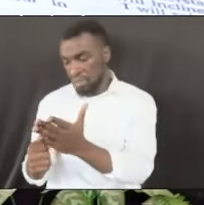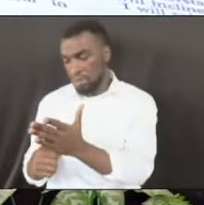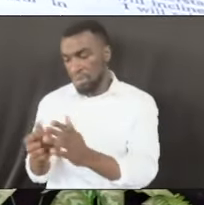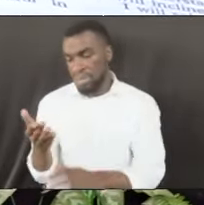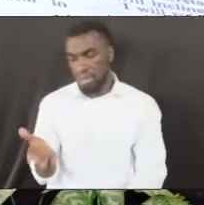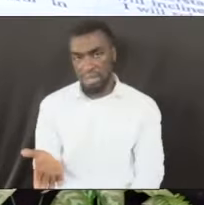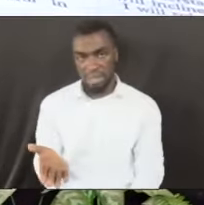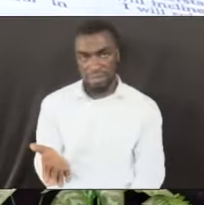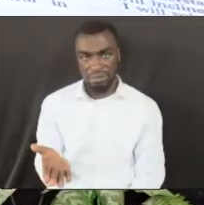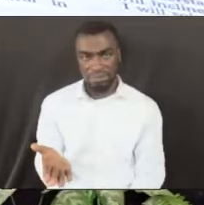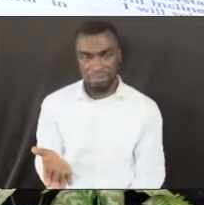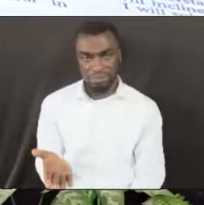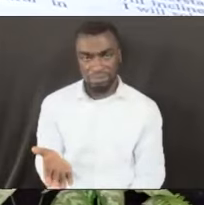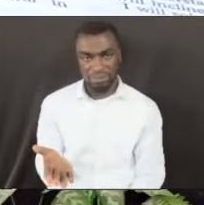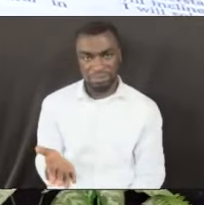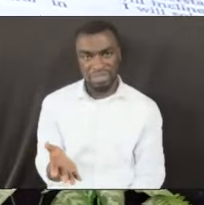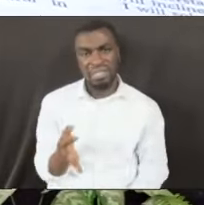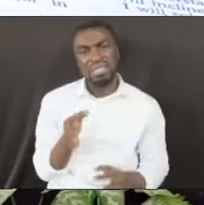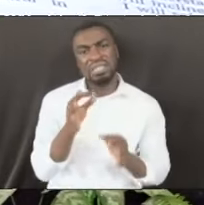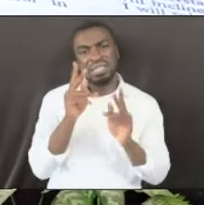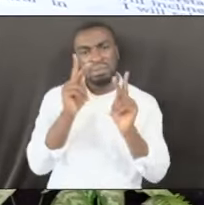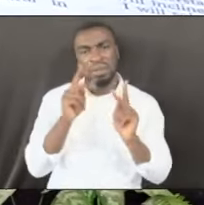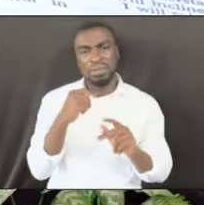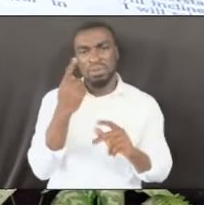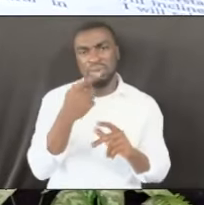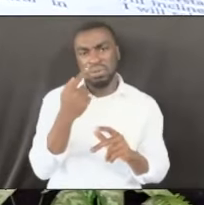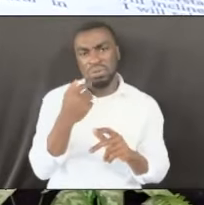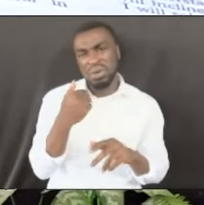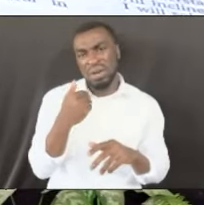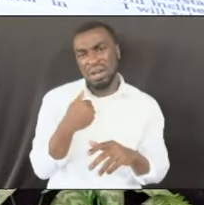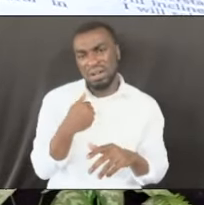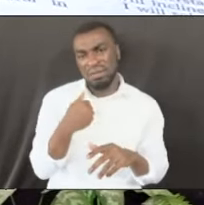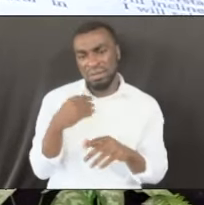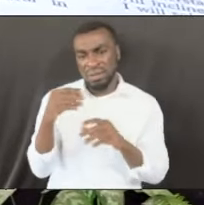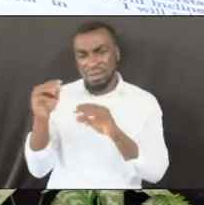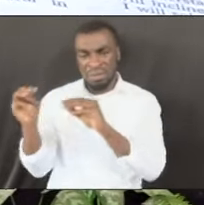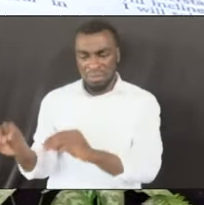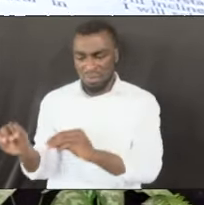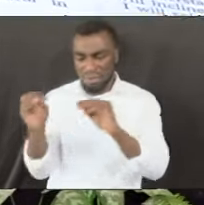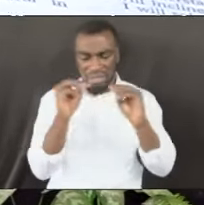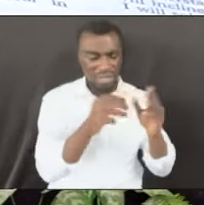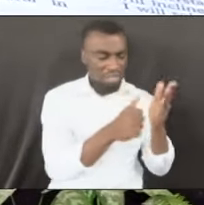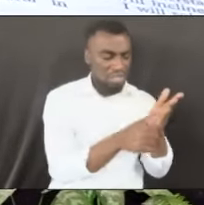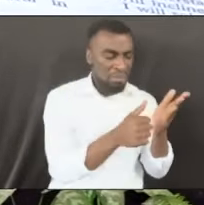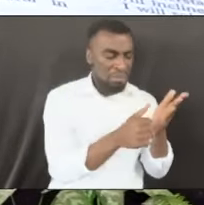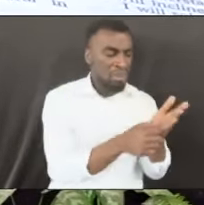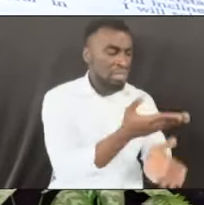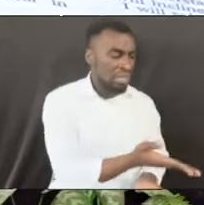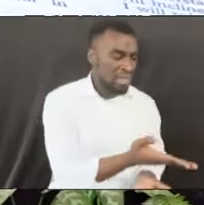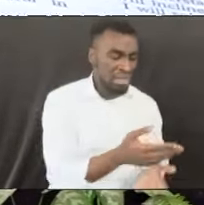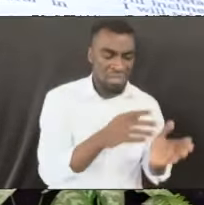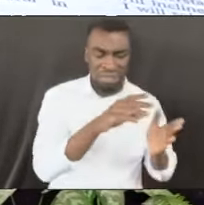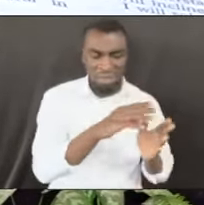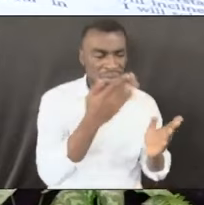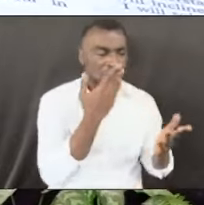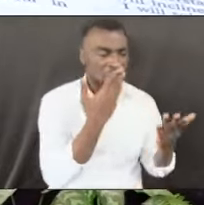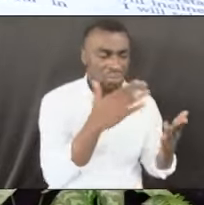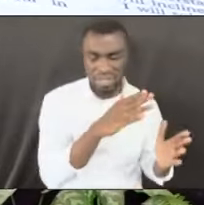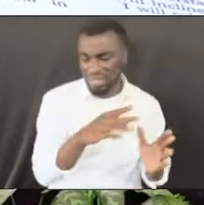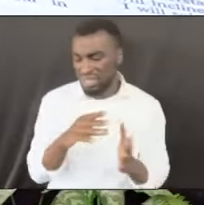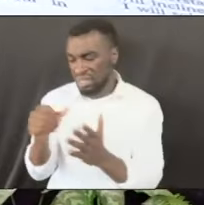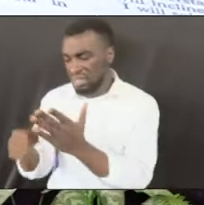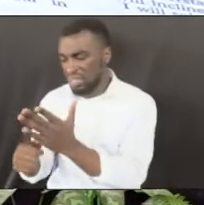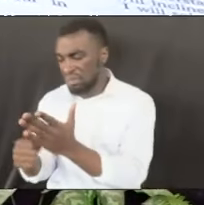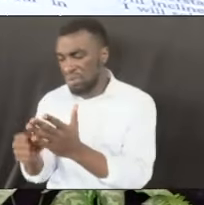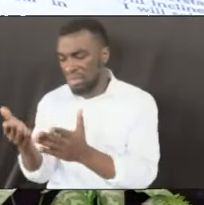Is there somebody here who seems to be moving from one phase of trouble to another? You finish this one, you go to another one. You finish this one, you go to another